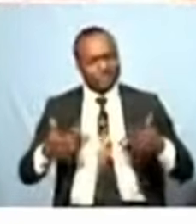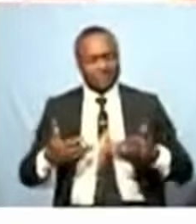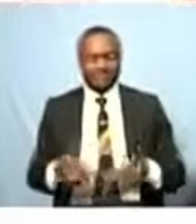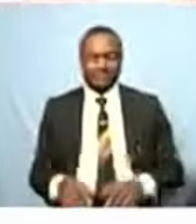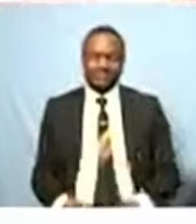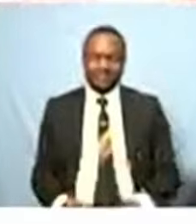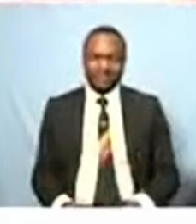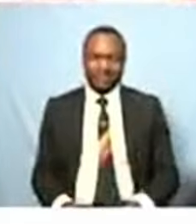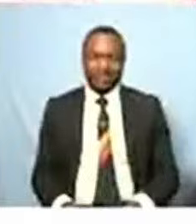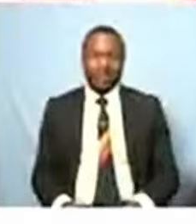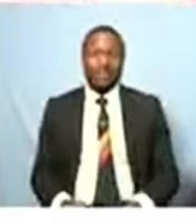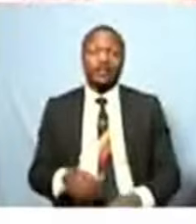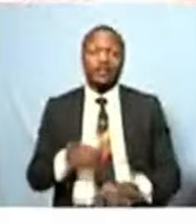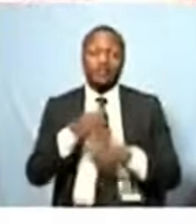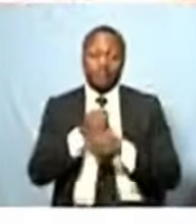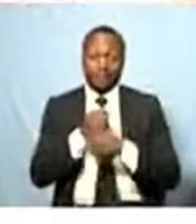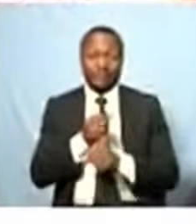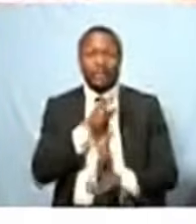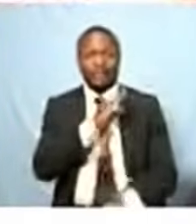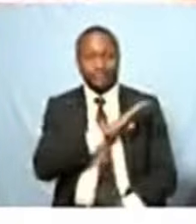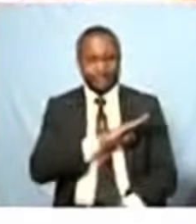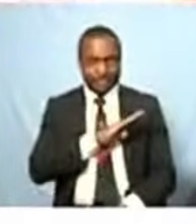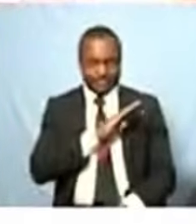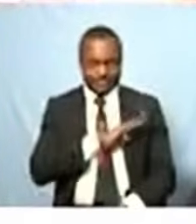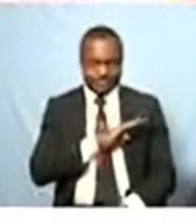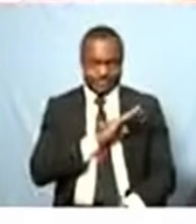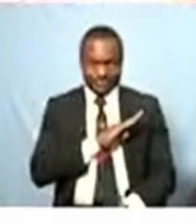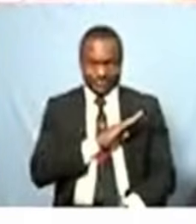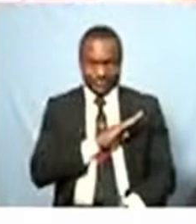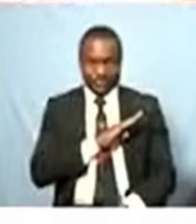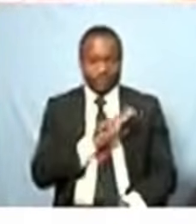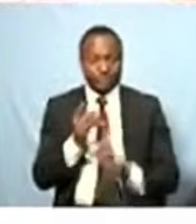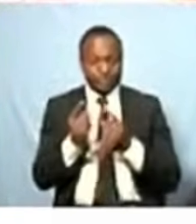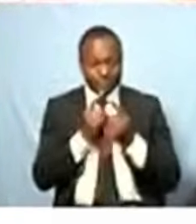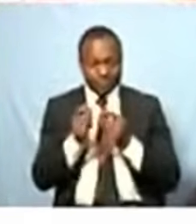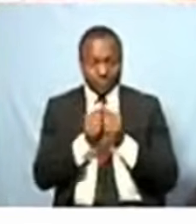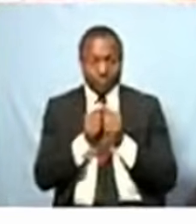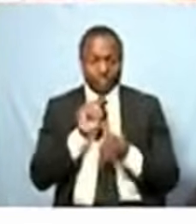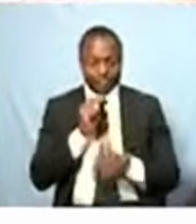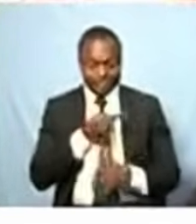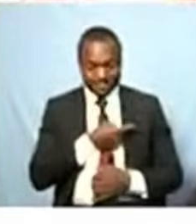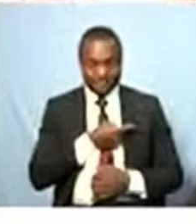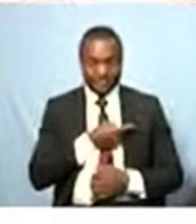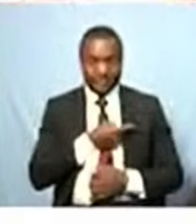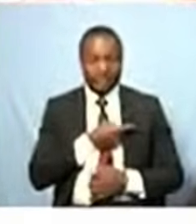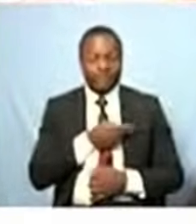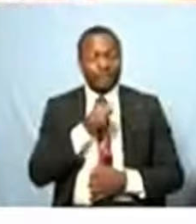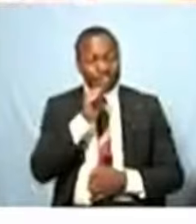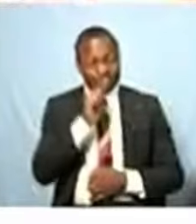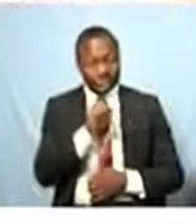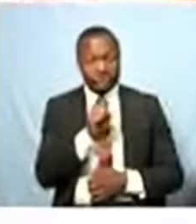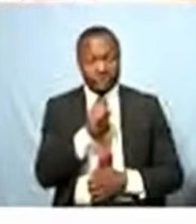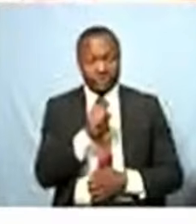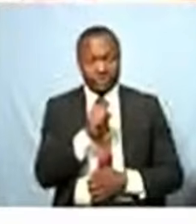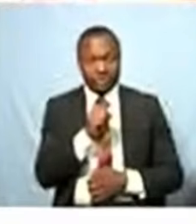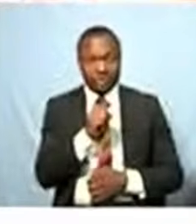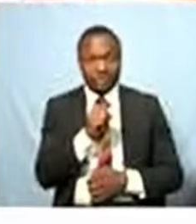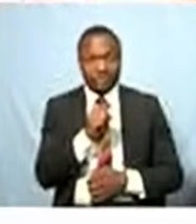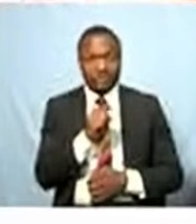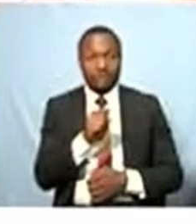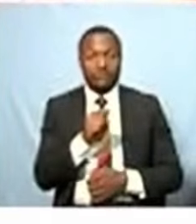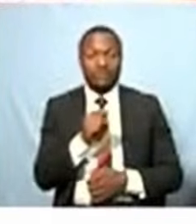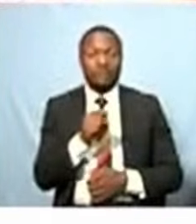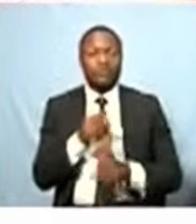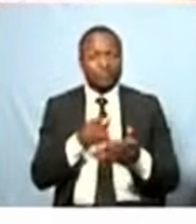So make a habit, Honorable Kasandwe, to be liaising with us. You are perfectly within your right to come here and